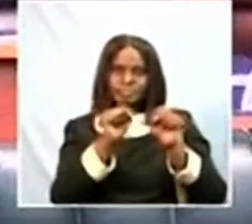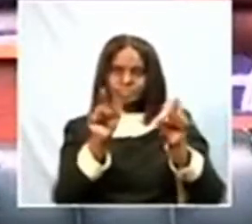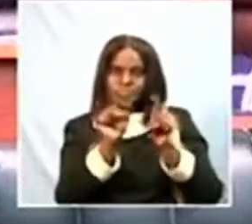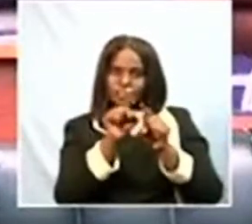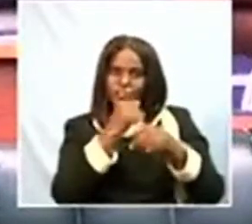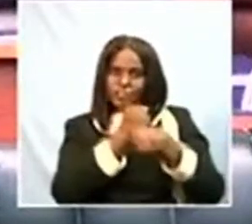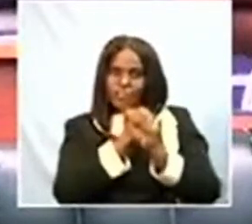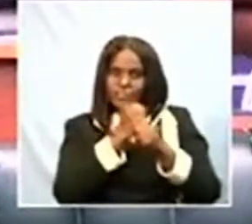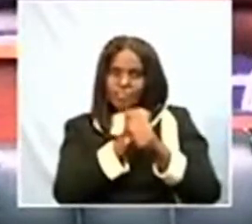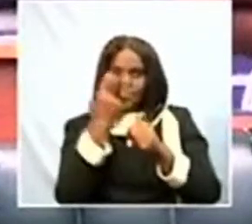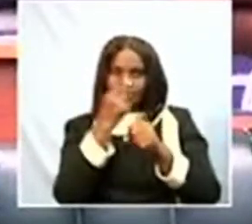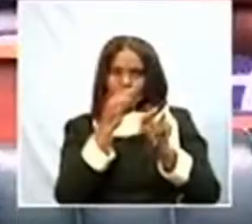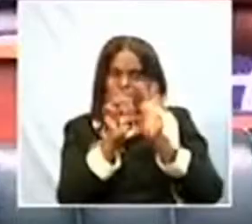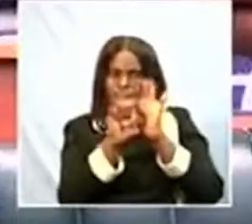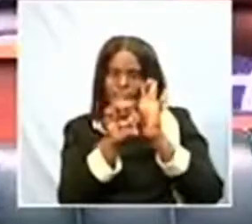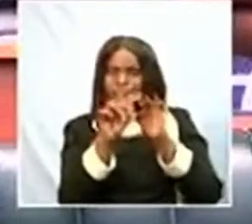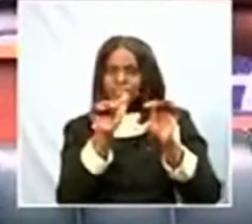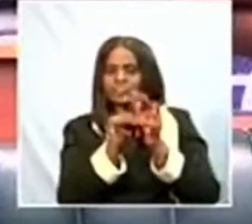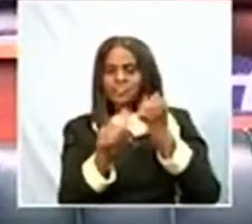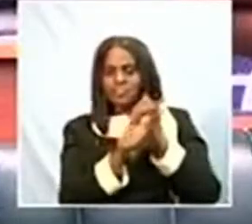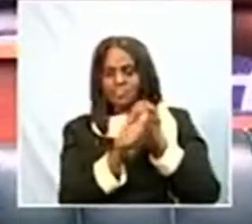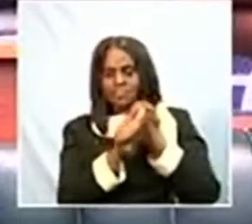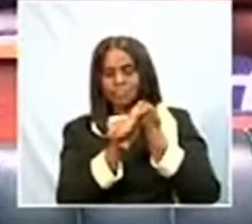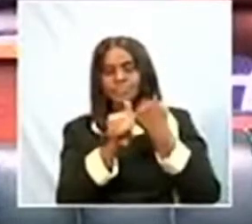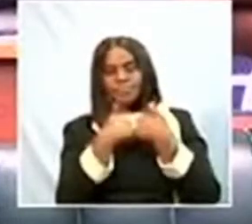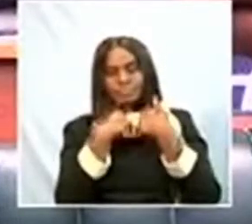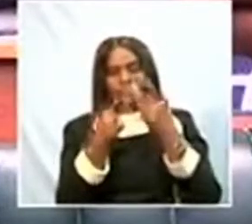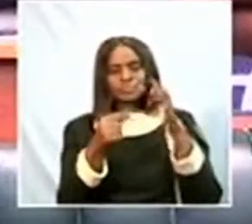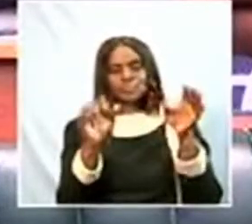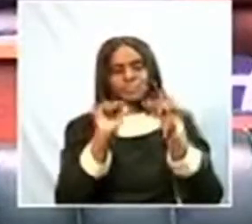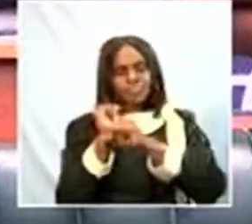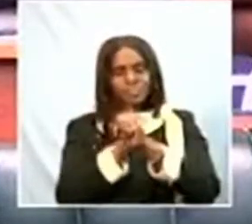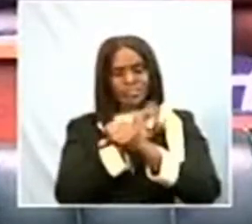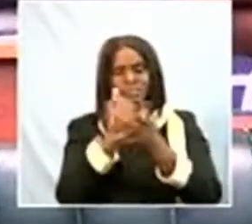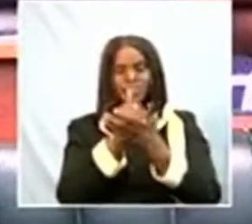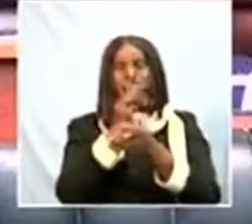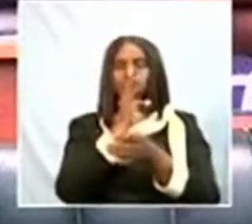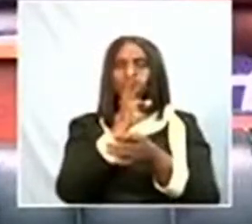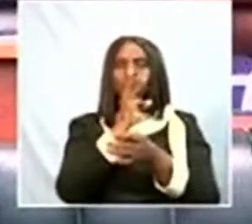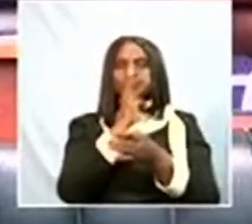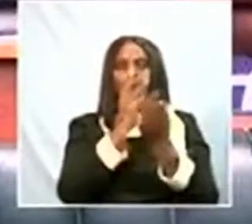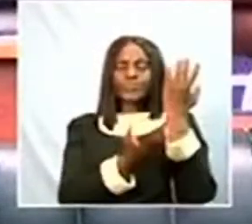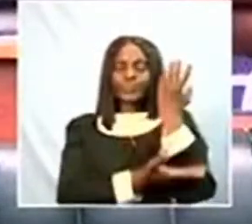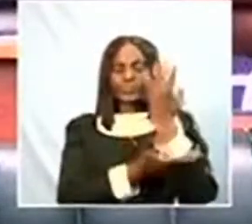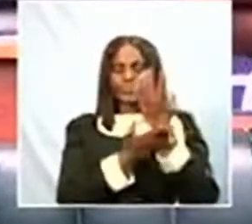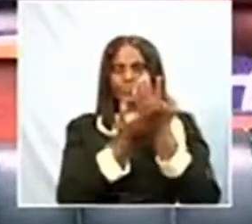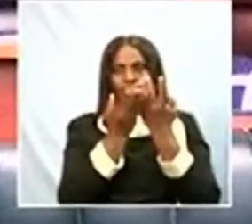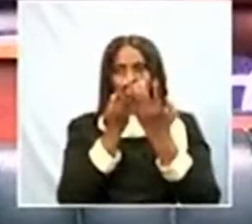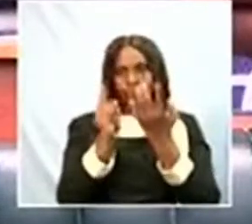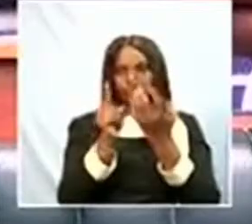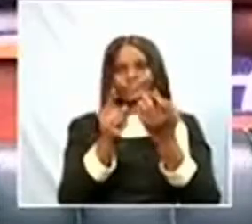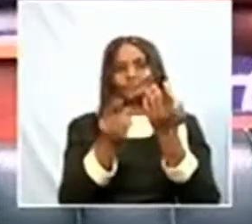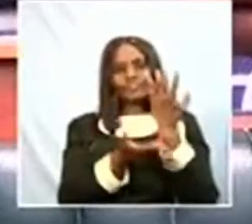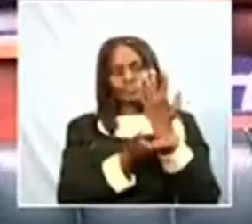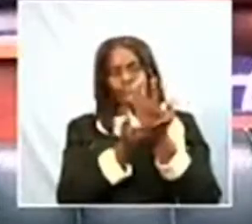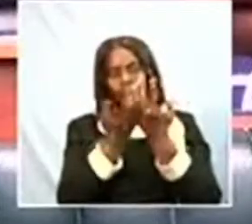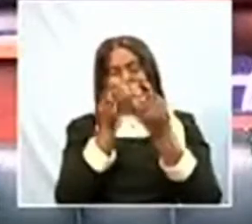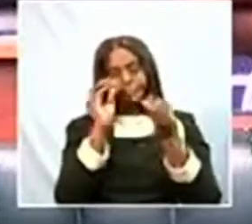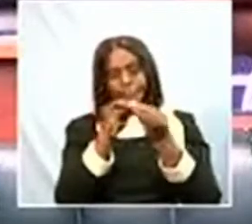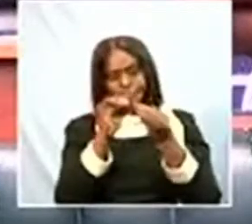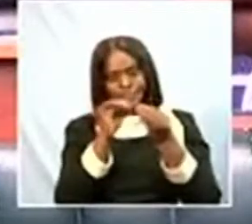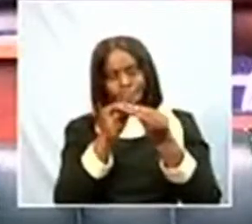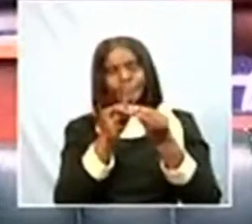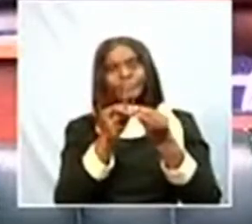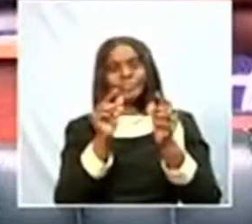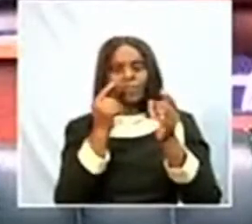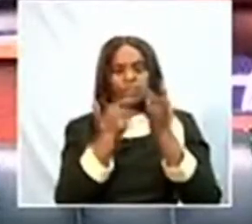that are found, for instance, a Kafua weed that has covered up the waters, by enhancing that is going to improve more on the power electric station